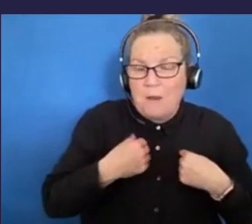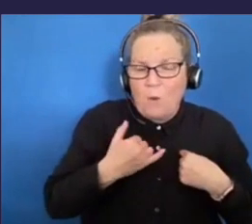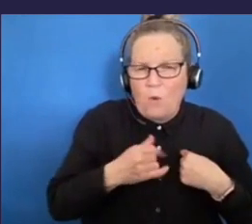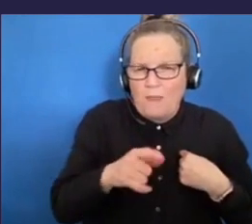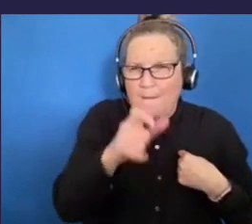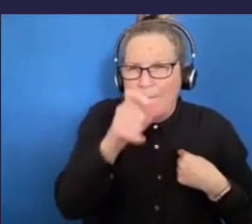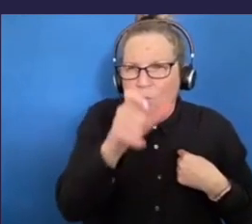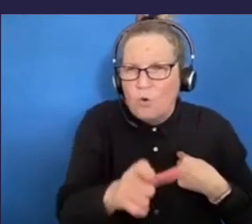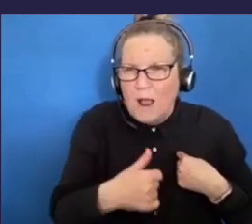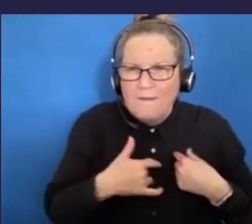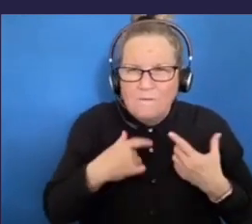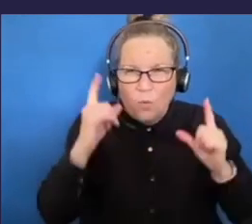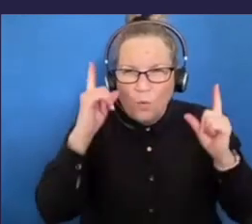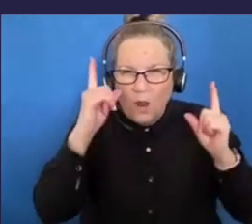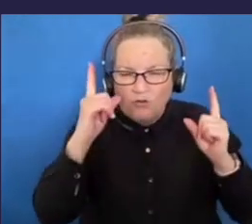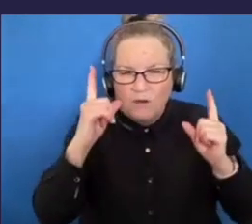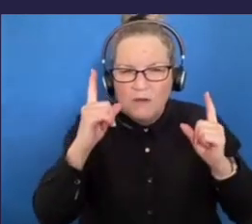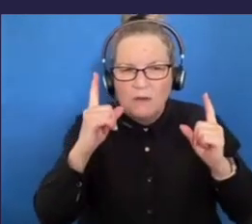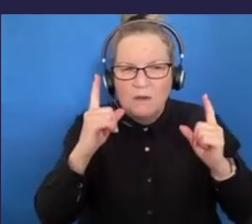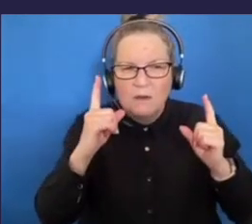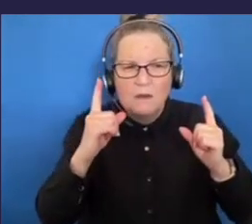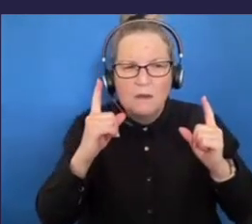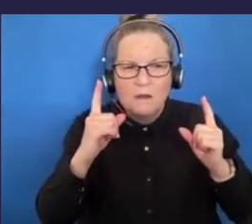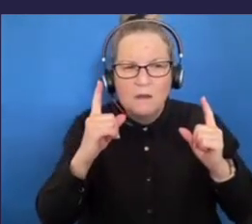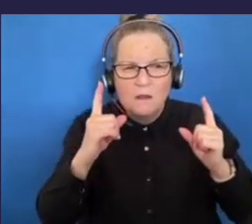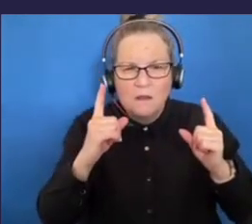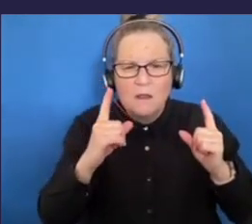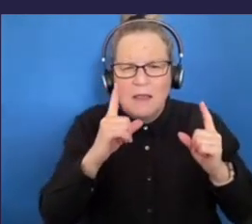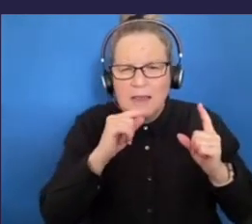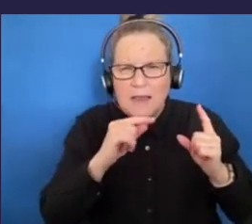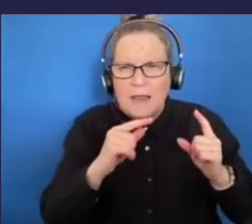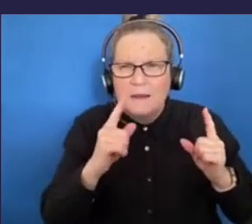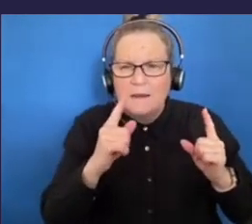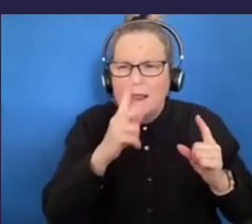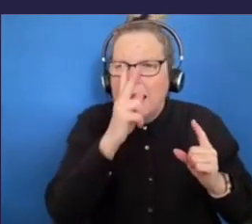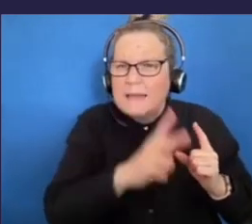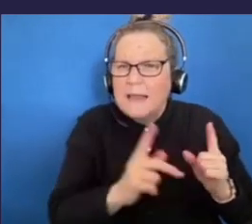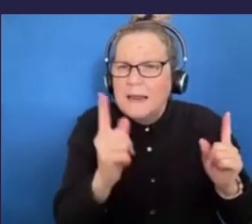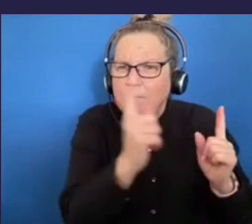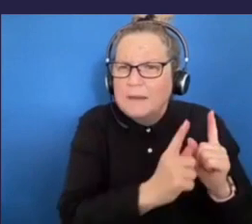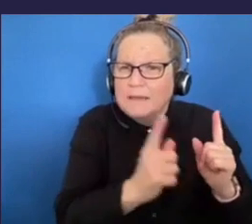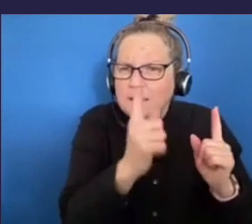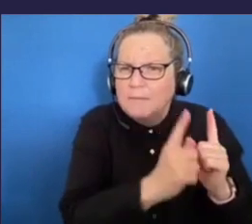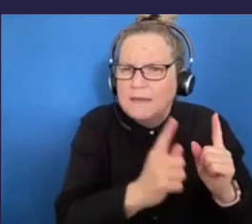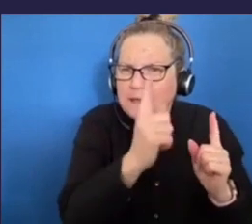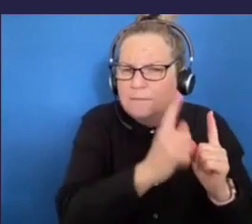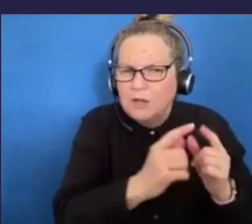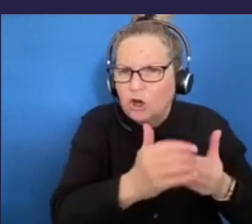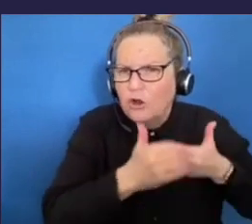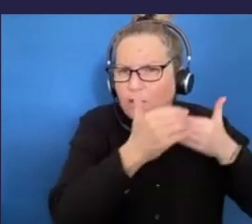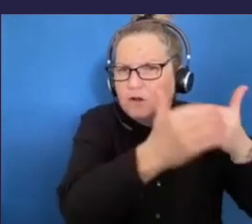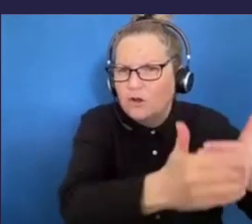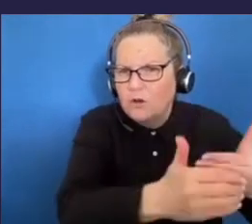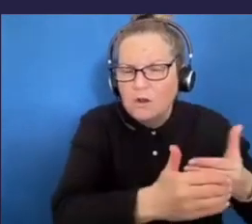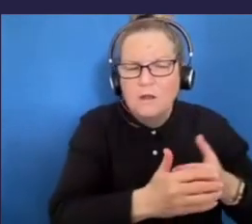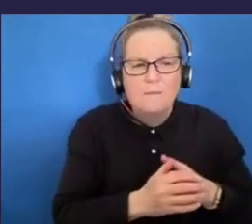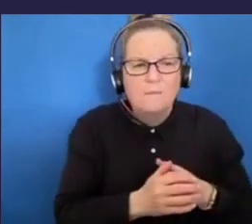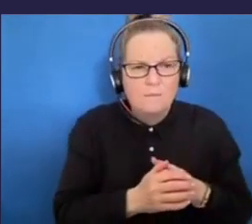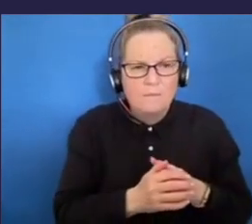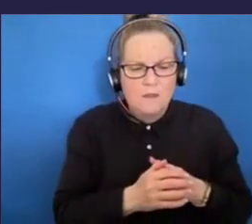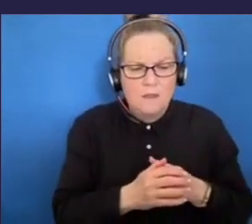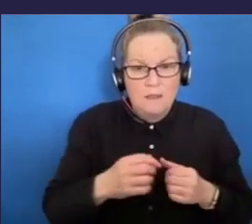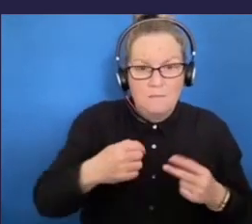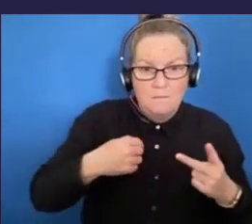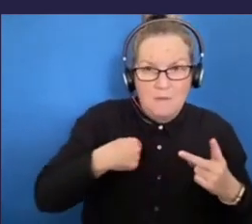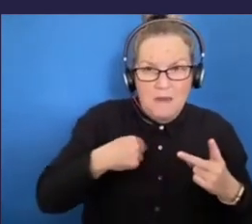about, see the same people in the same place over time? And how will they get